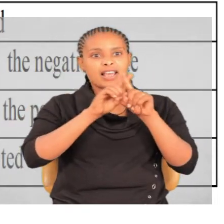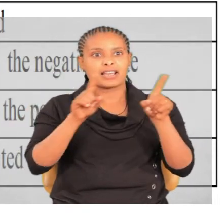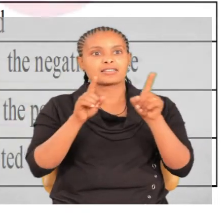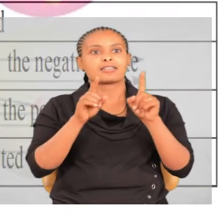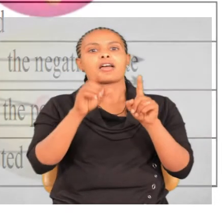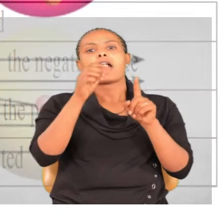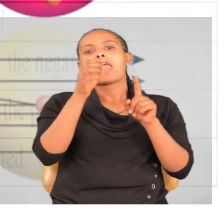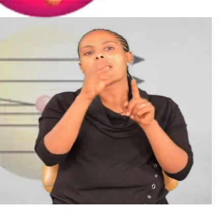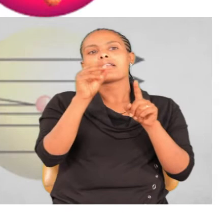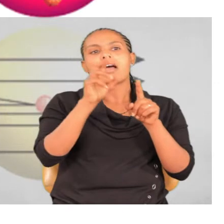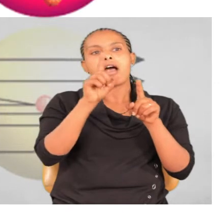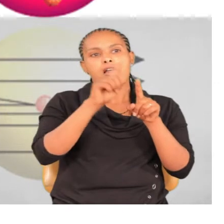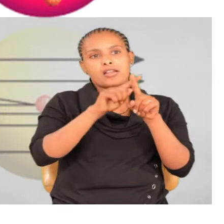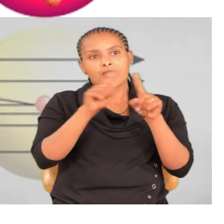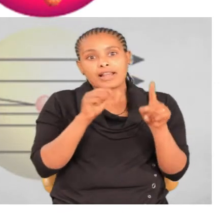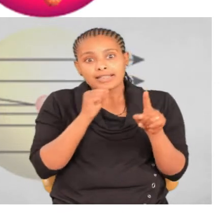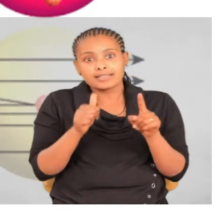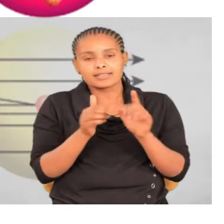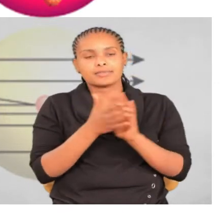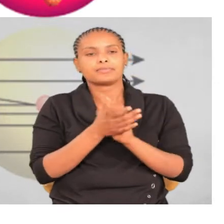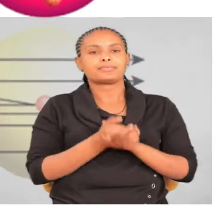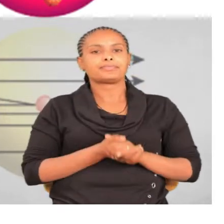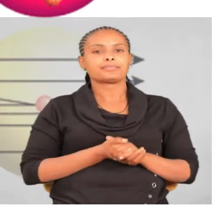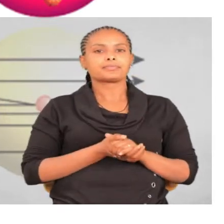and deflected.